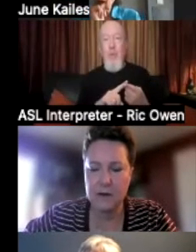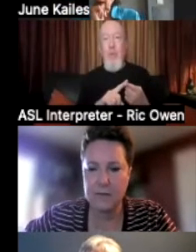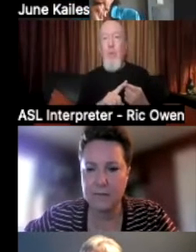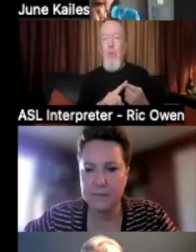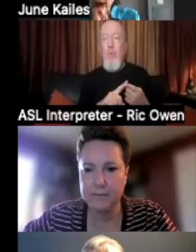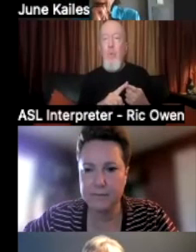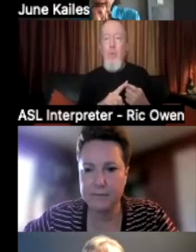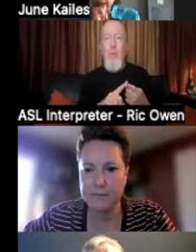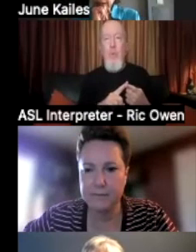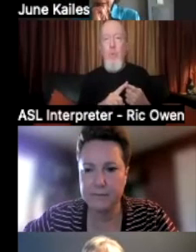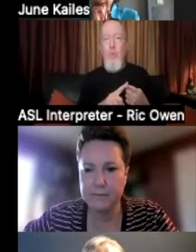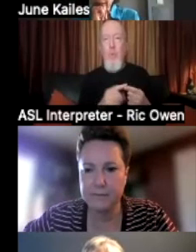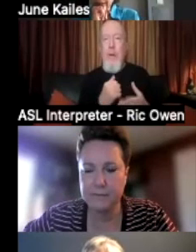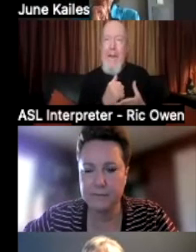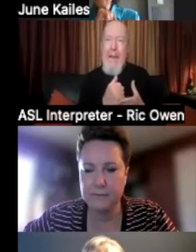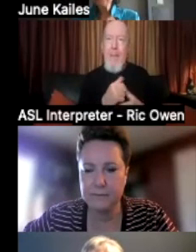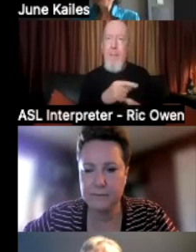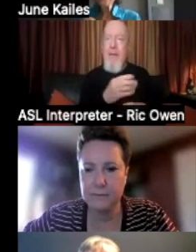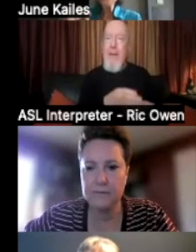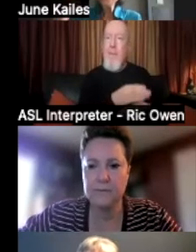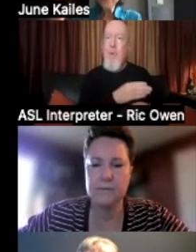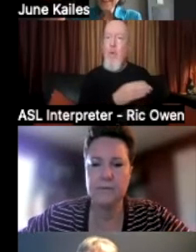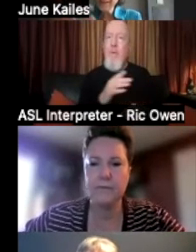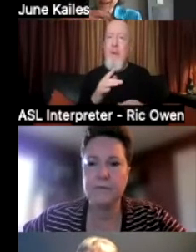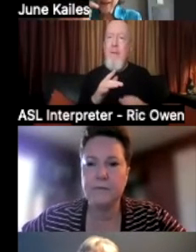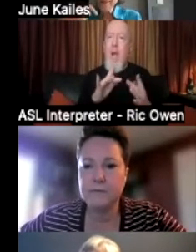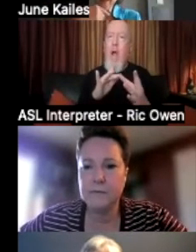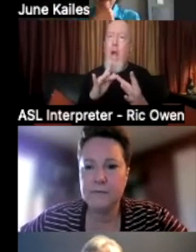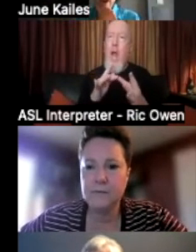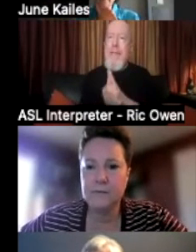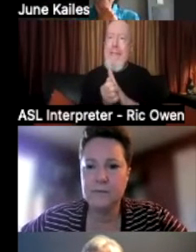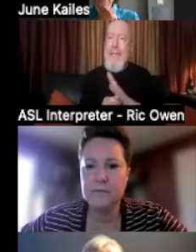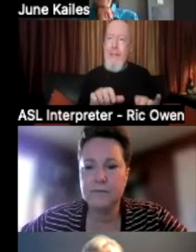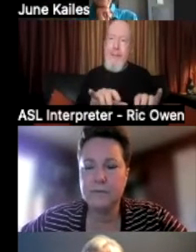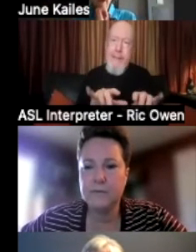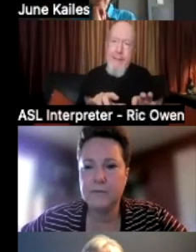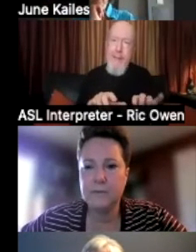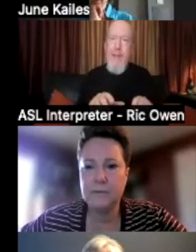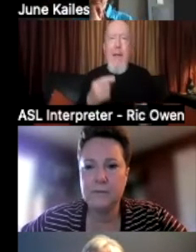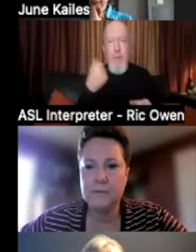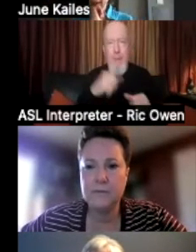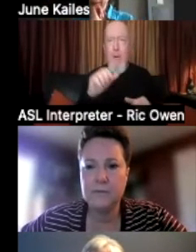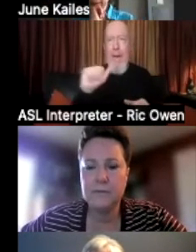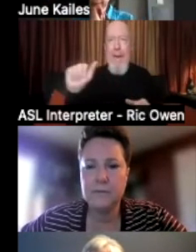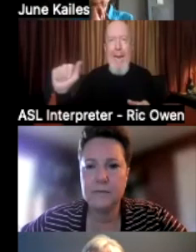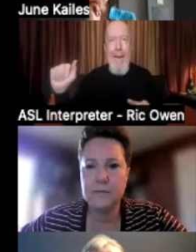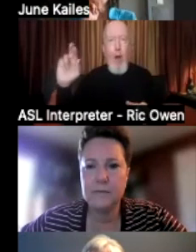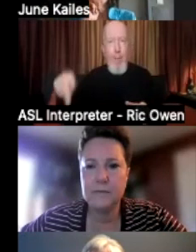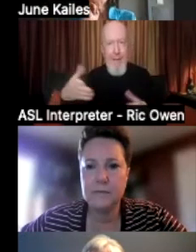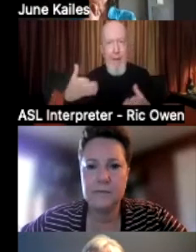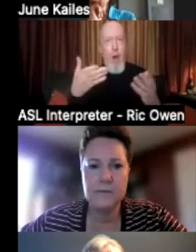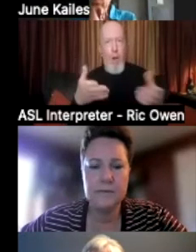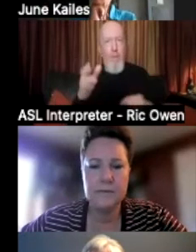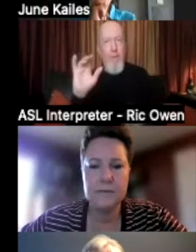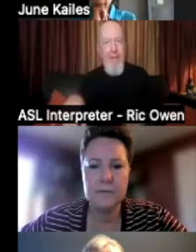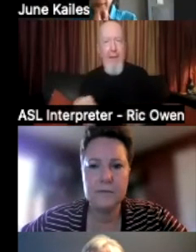more online skills using the internet. I know AARP used to offer a lot of that, and there